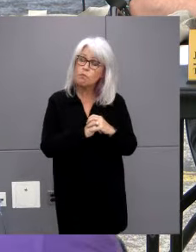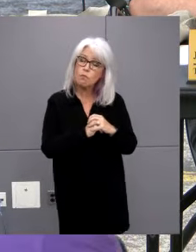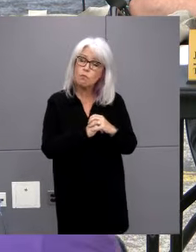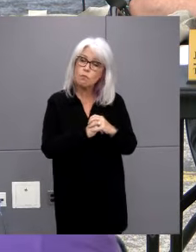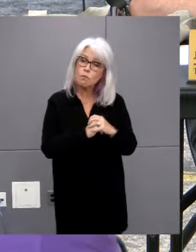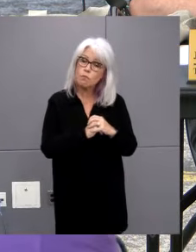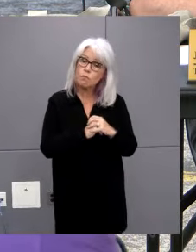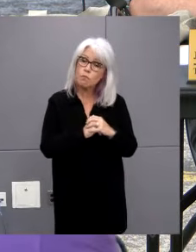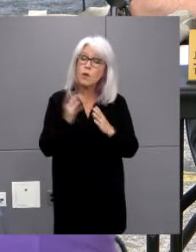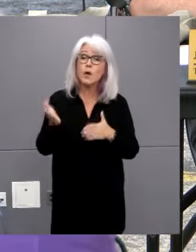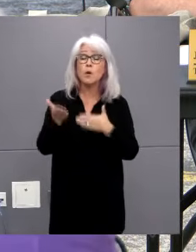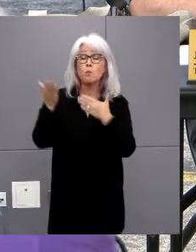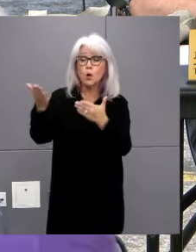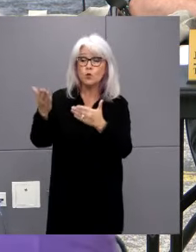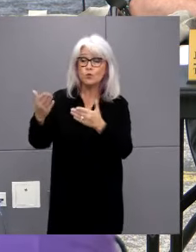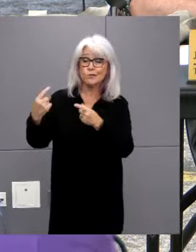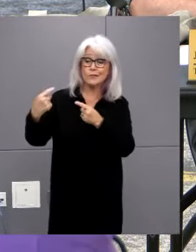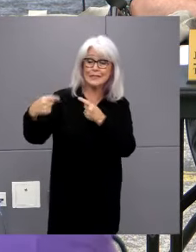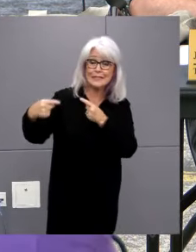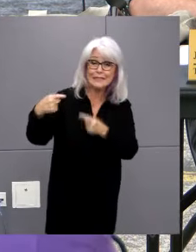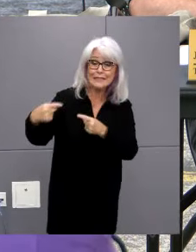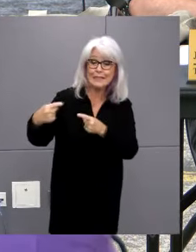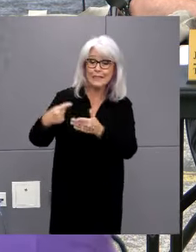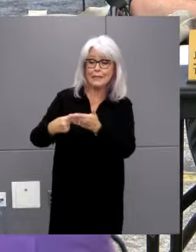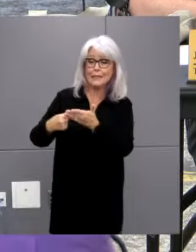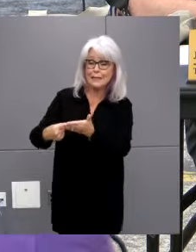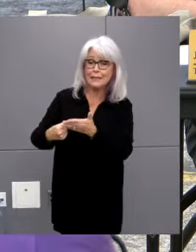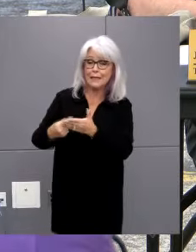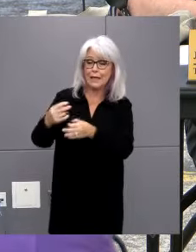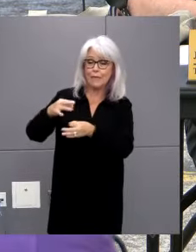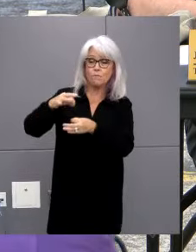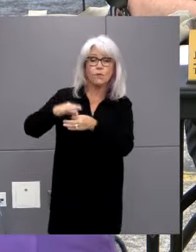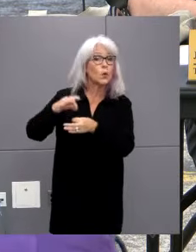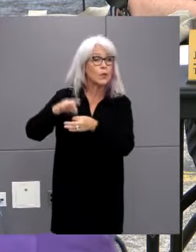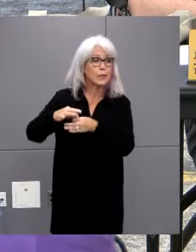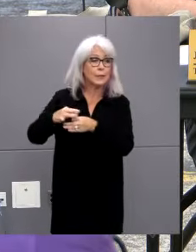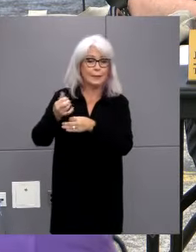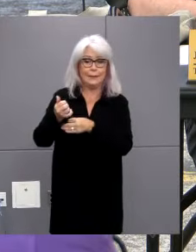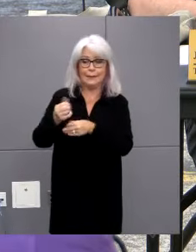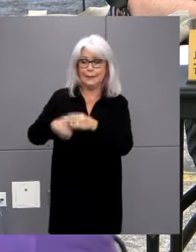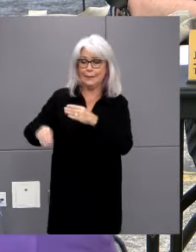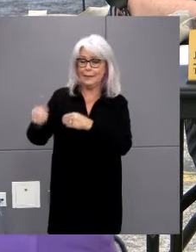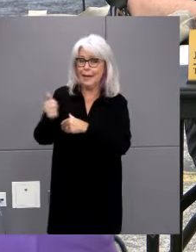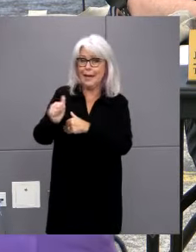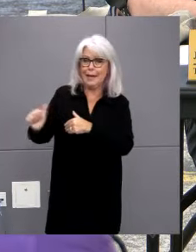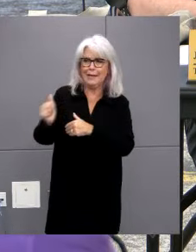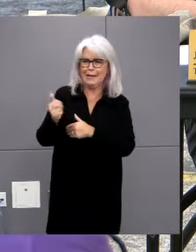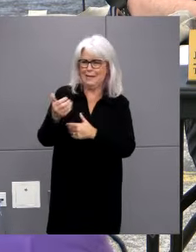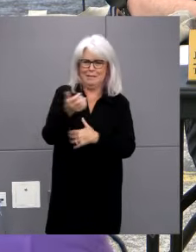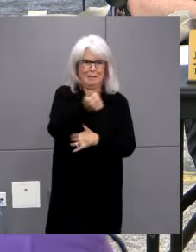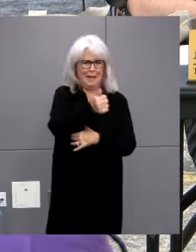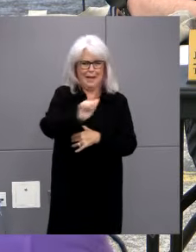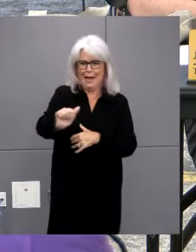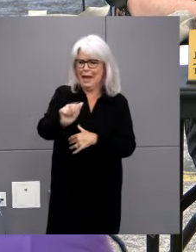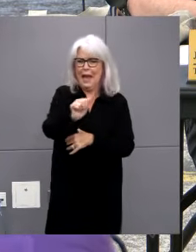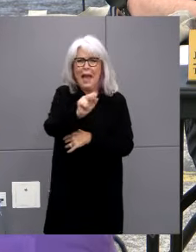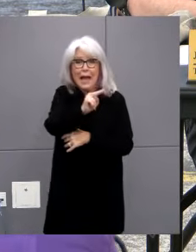motions, debating, and voting on any matter, okay? Now, any is a pretty big word.